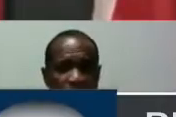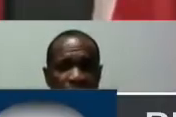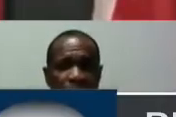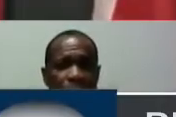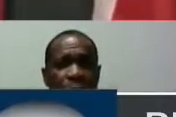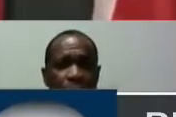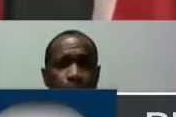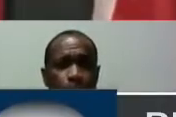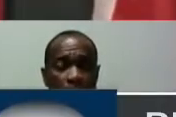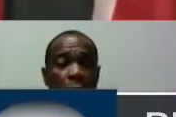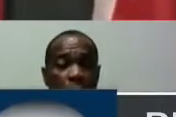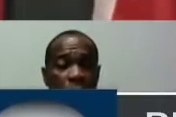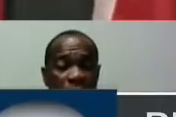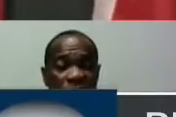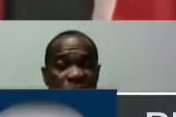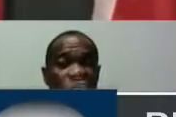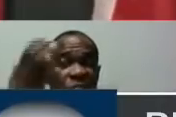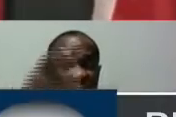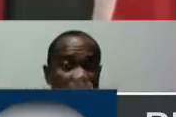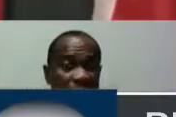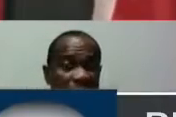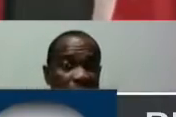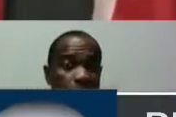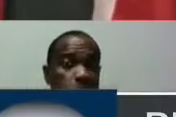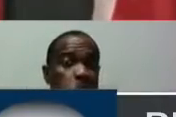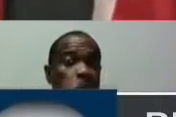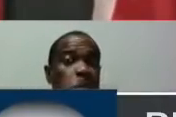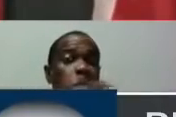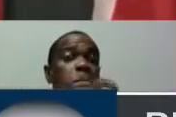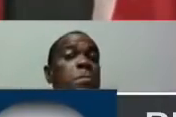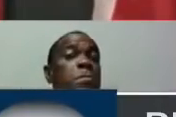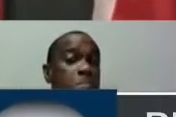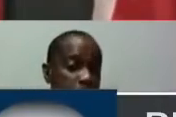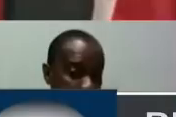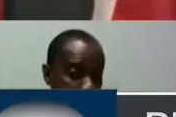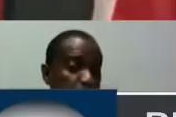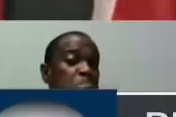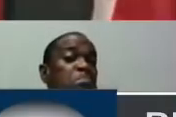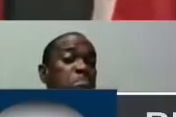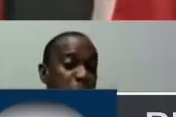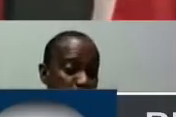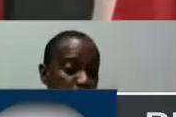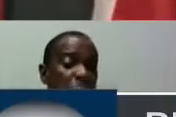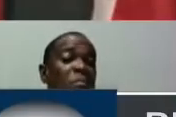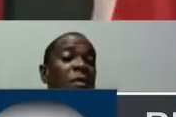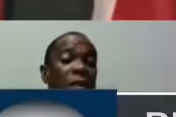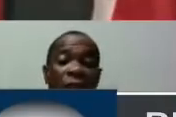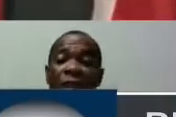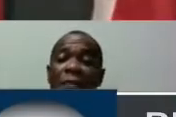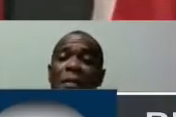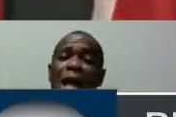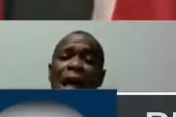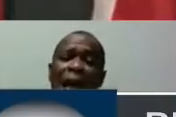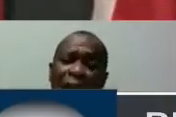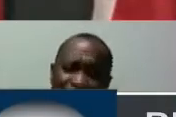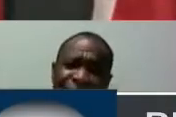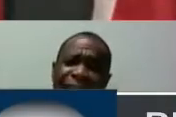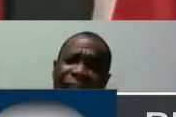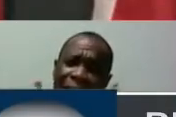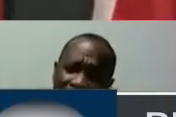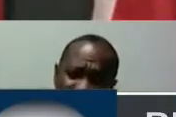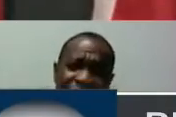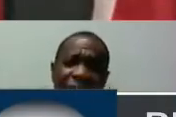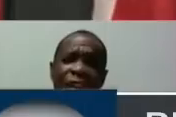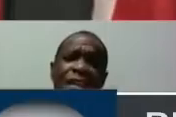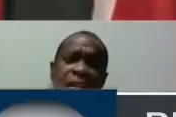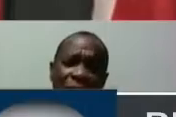Christmas time. It's a dangerous time, but it's also a happy, hopeful time. And I'm appealing to the national population to pay attention